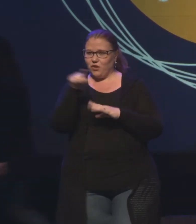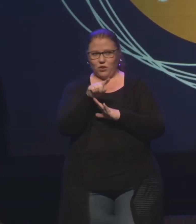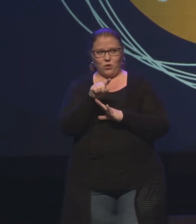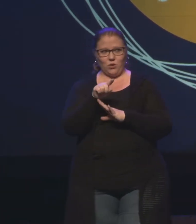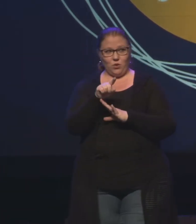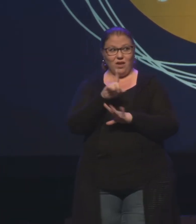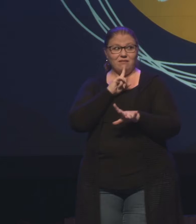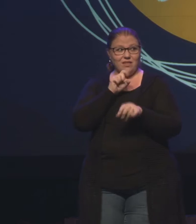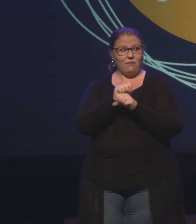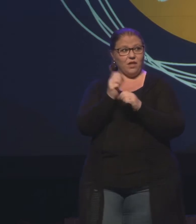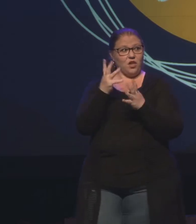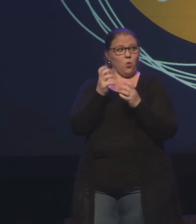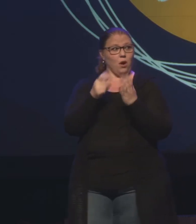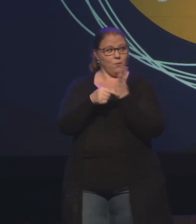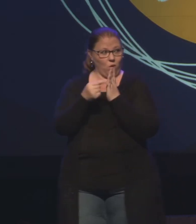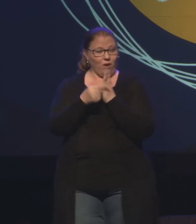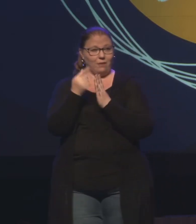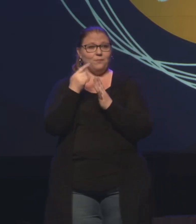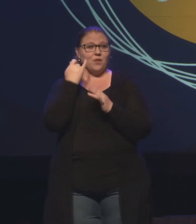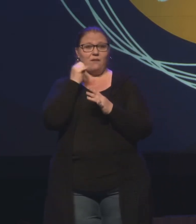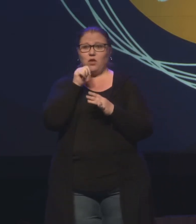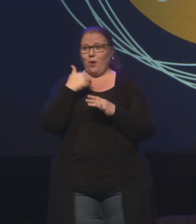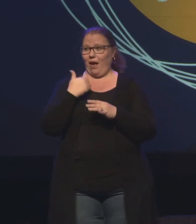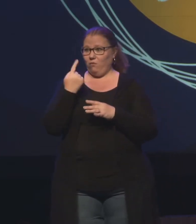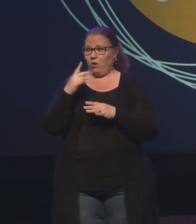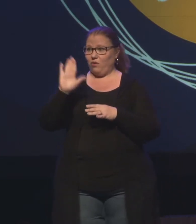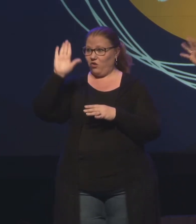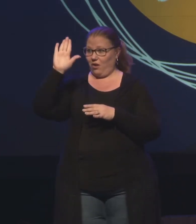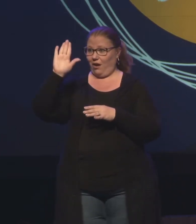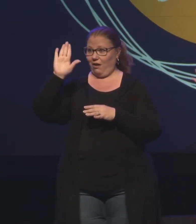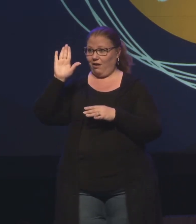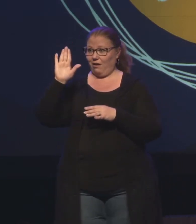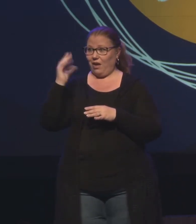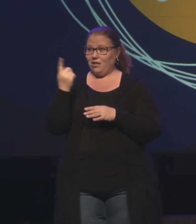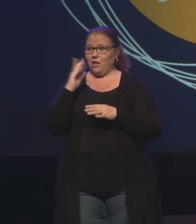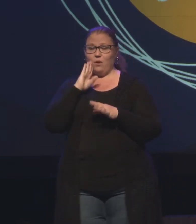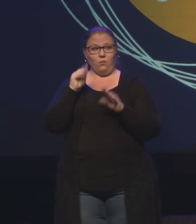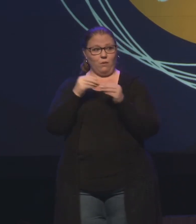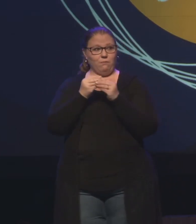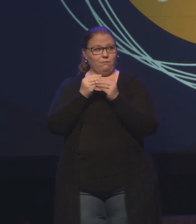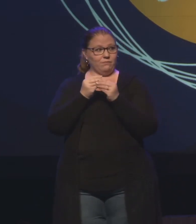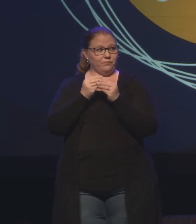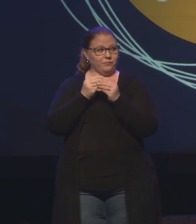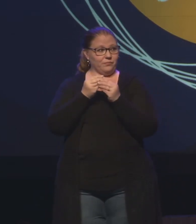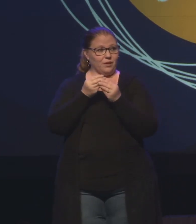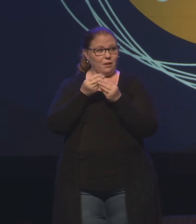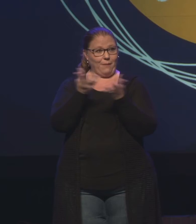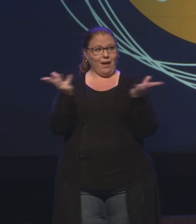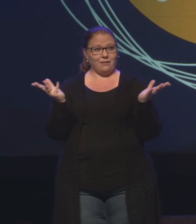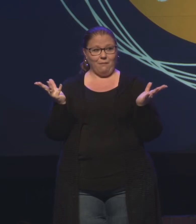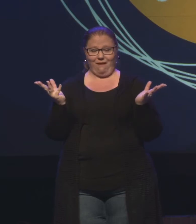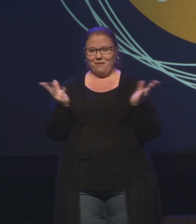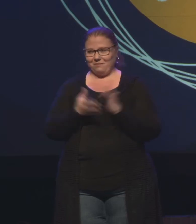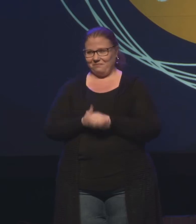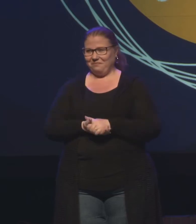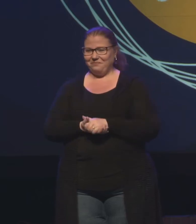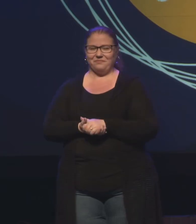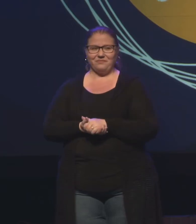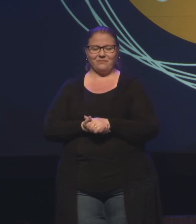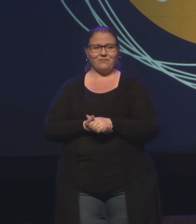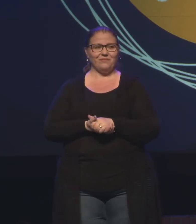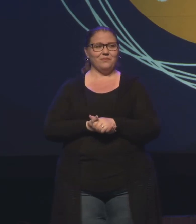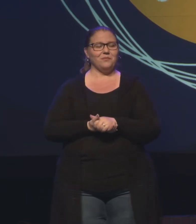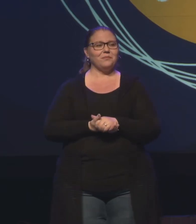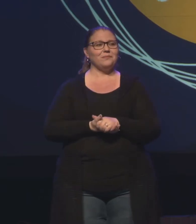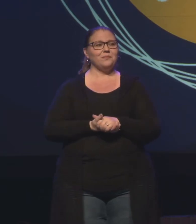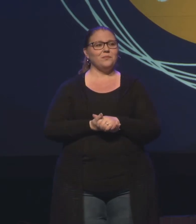You're definitely going to want a program, so if you don't have one, just raise your hand, and we have people that will come out and get one to you.